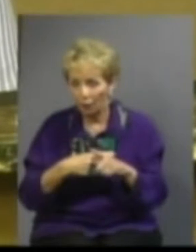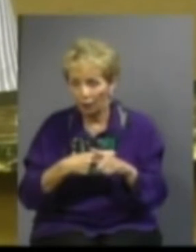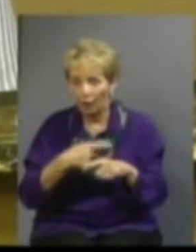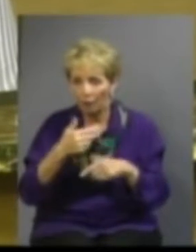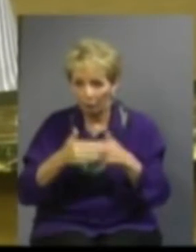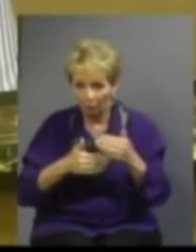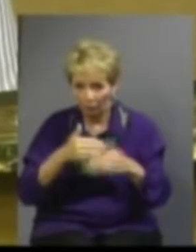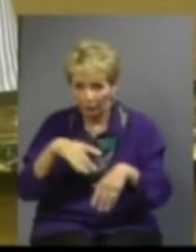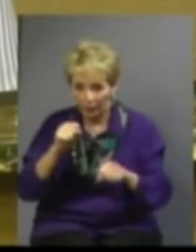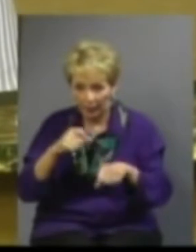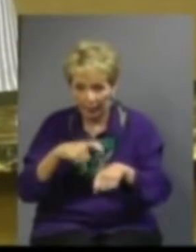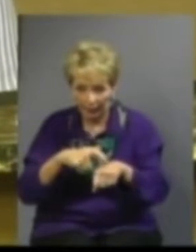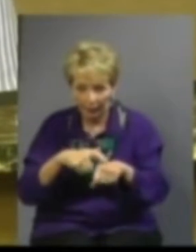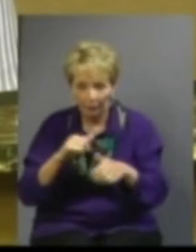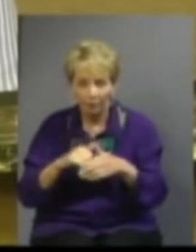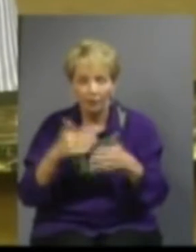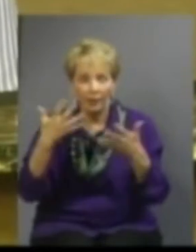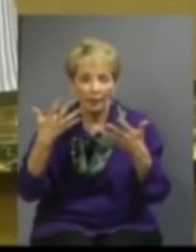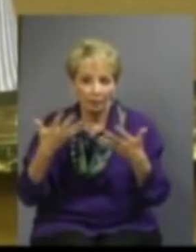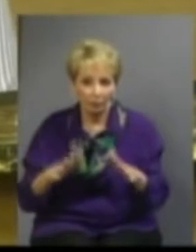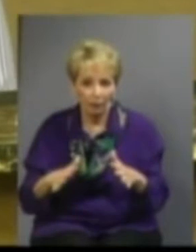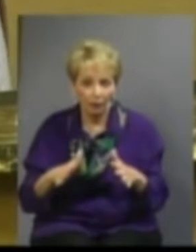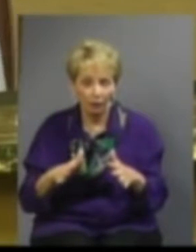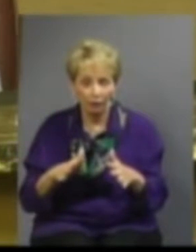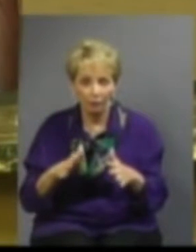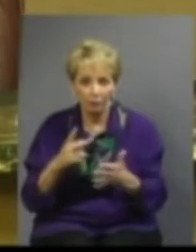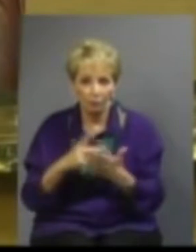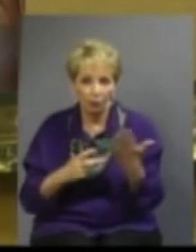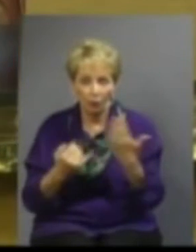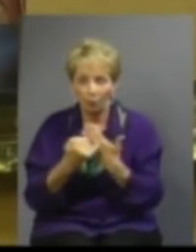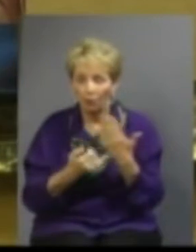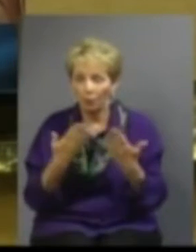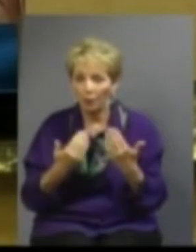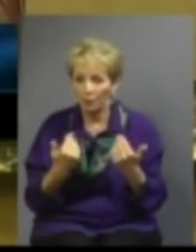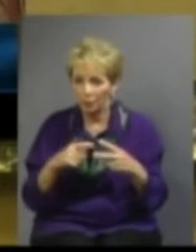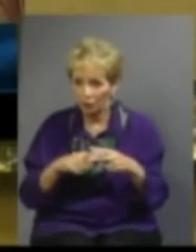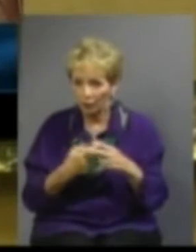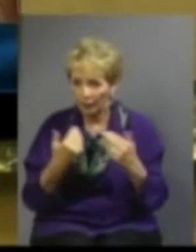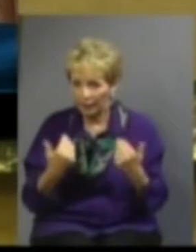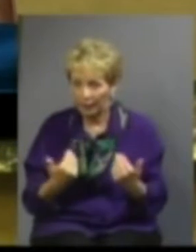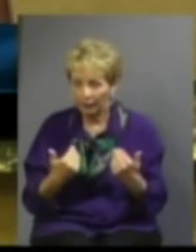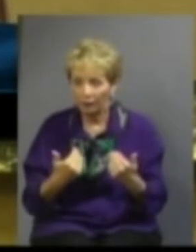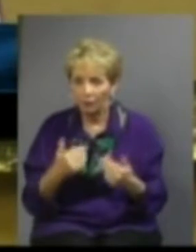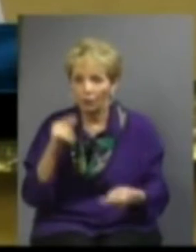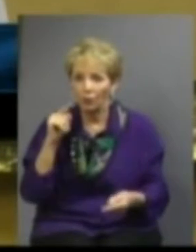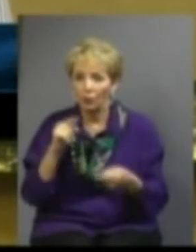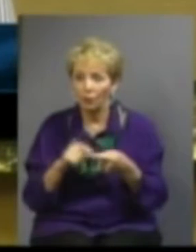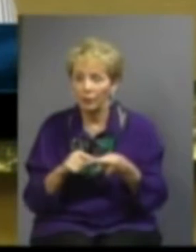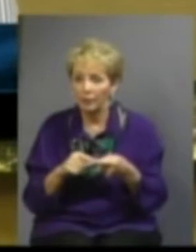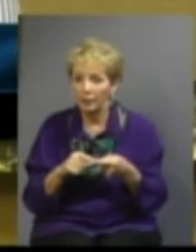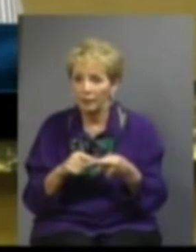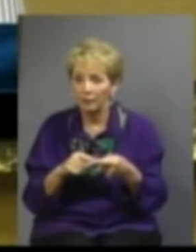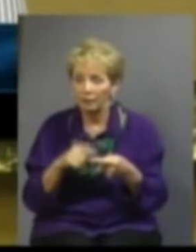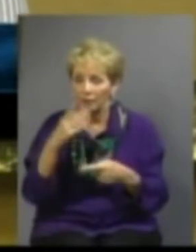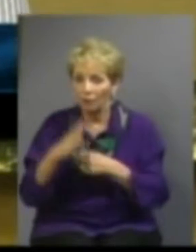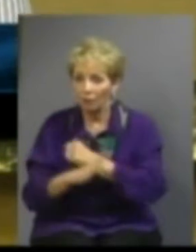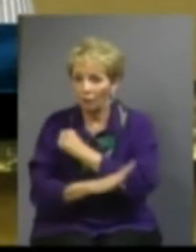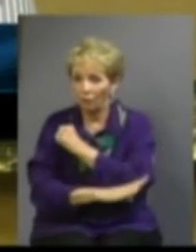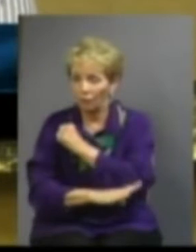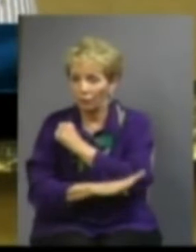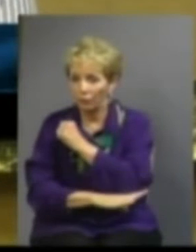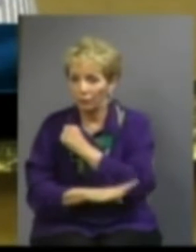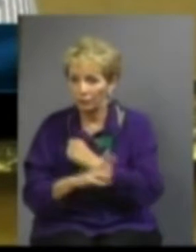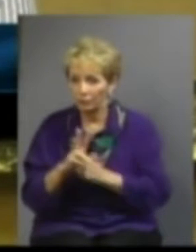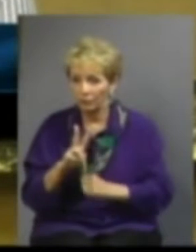and the total project to completion would start now basically and go until sometime in the fall